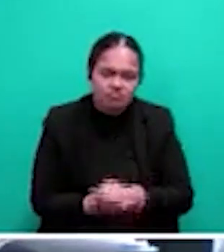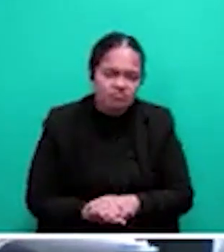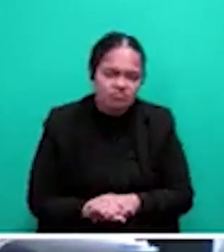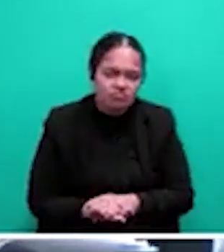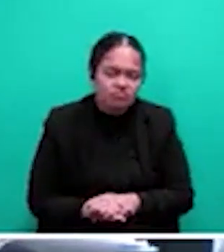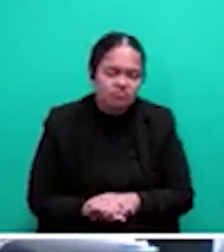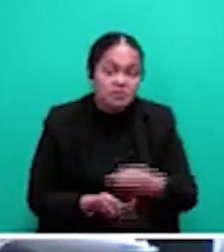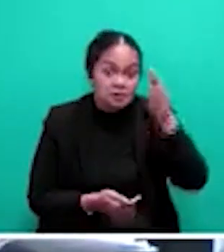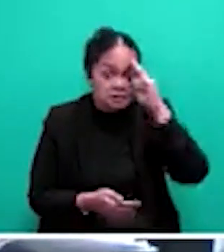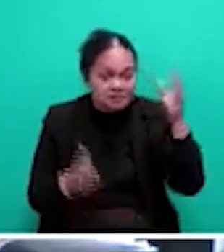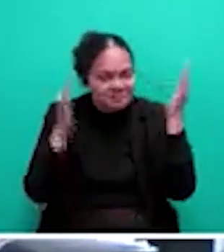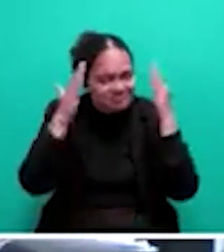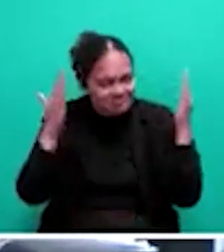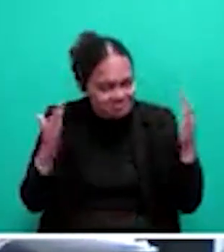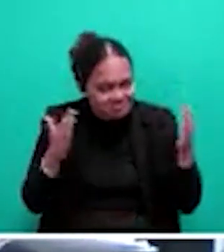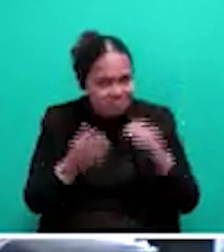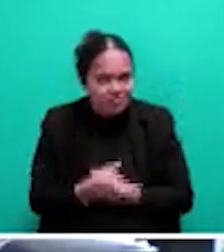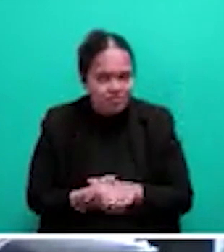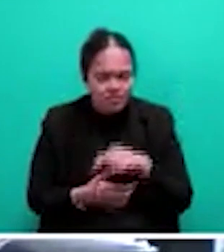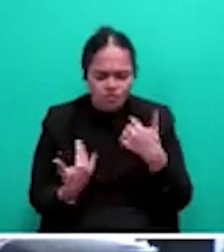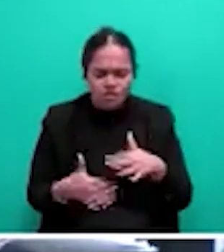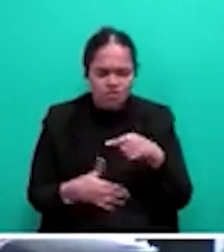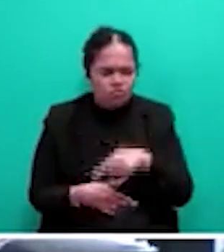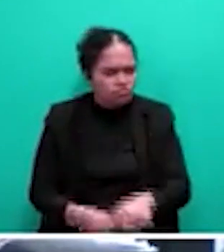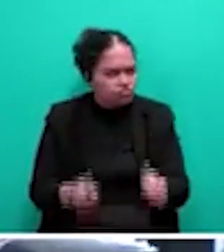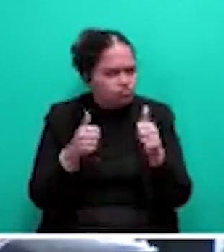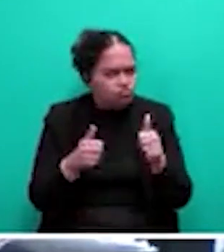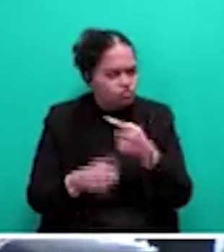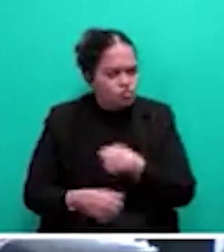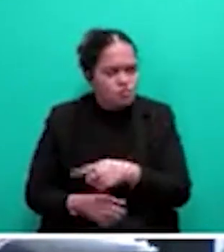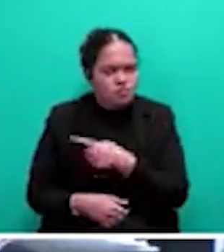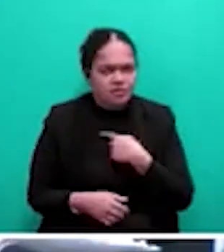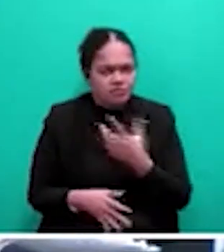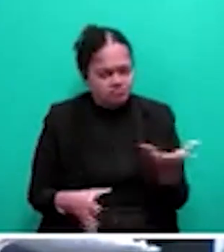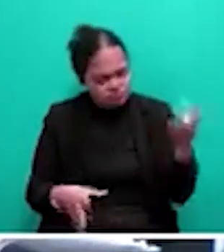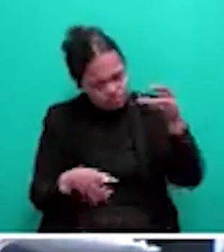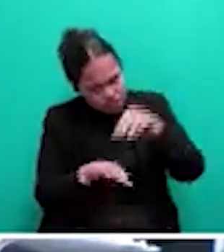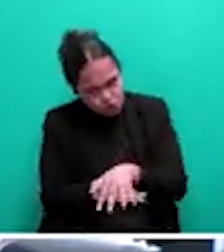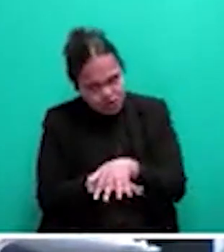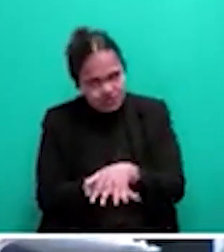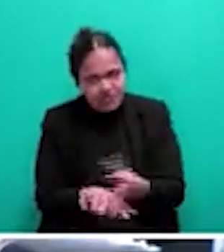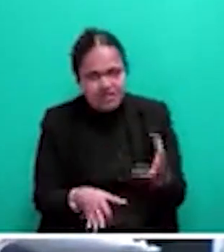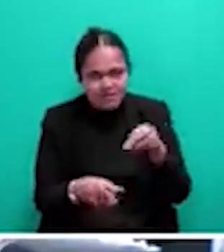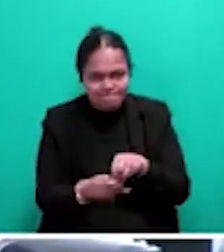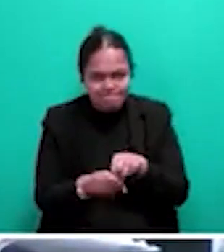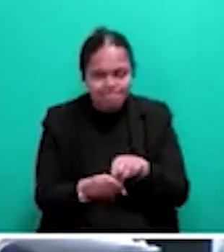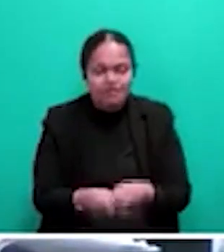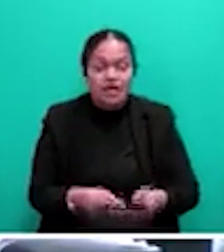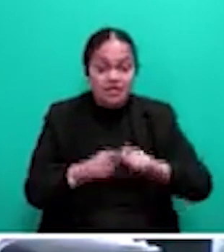Mr. Speaker, this was a profound commitment to inclusivity. The